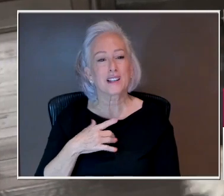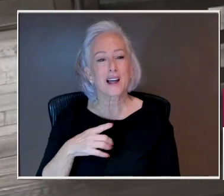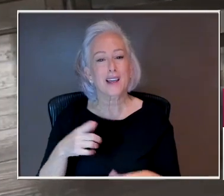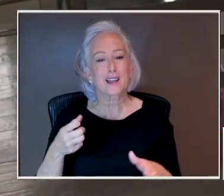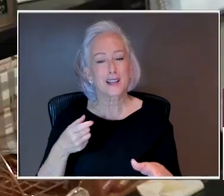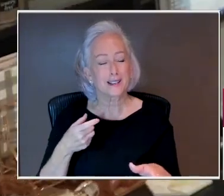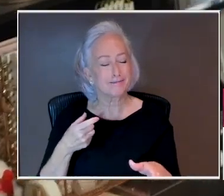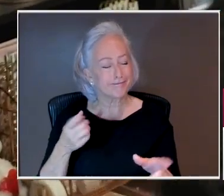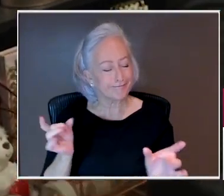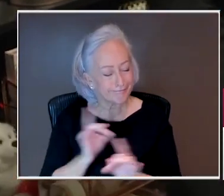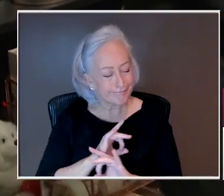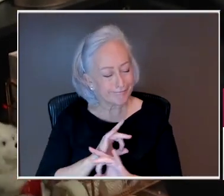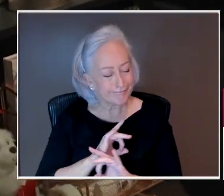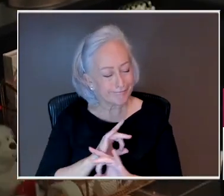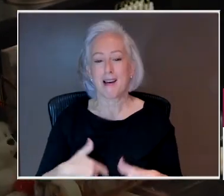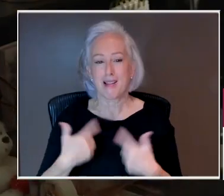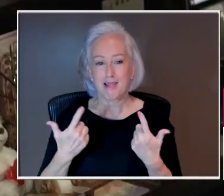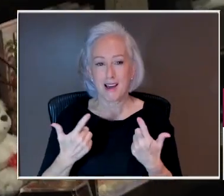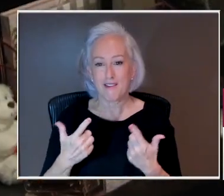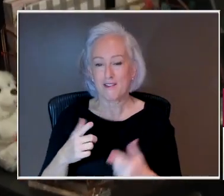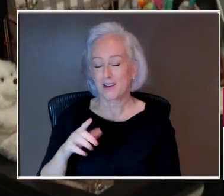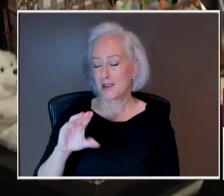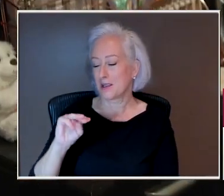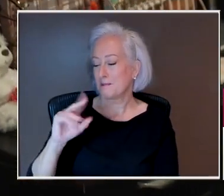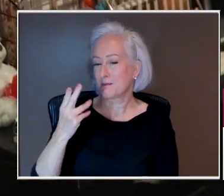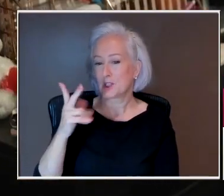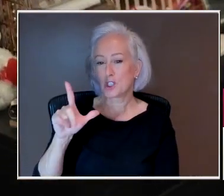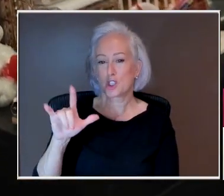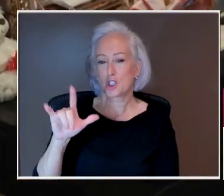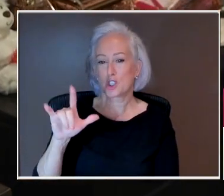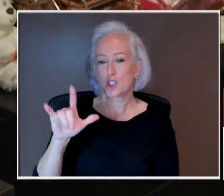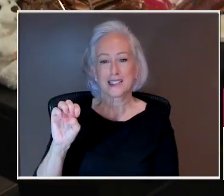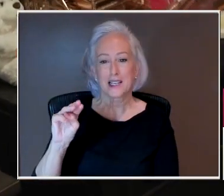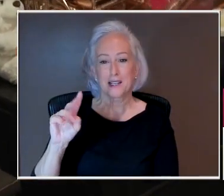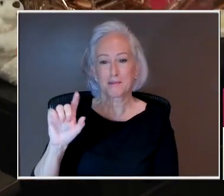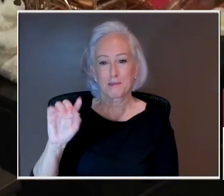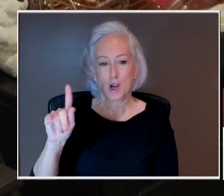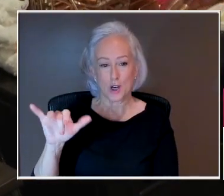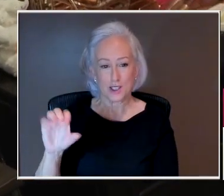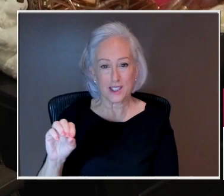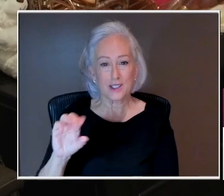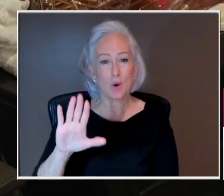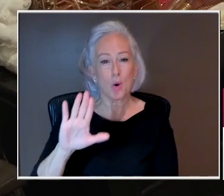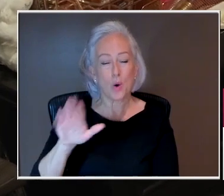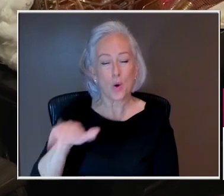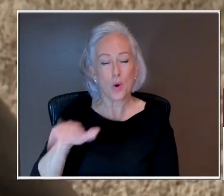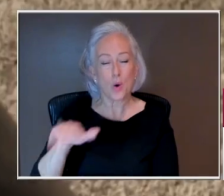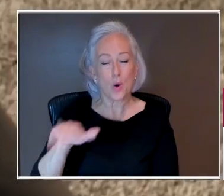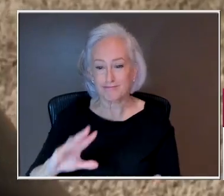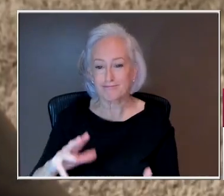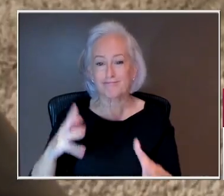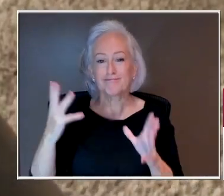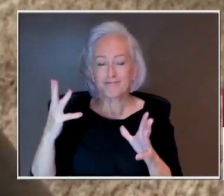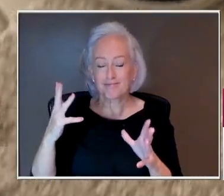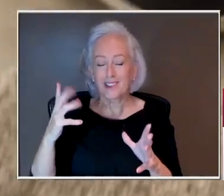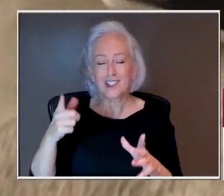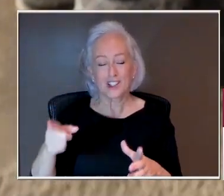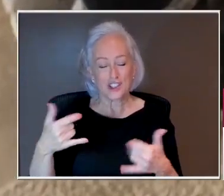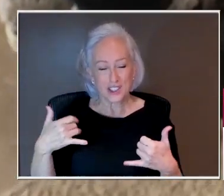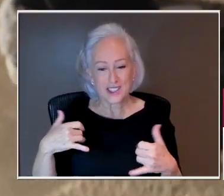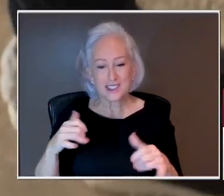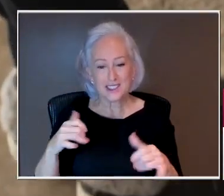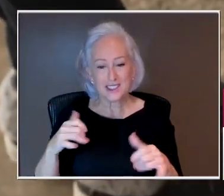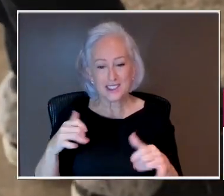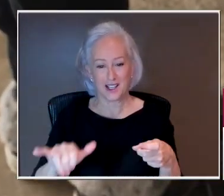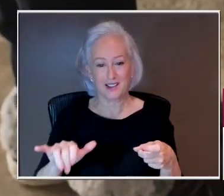forever changed Michelle DiMartino's world, and she's still dealing with those changes and the losses today. We'll explain the